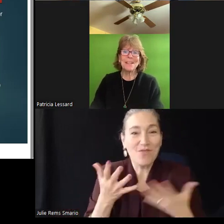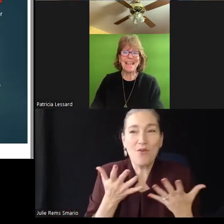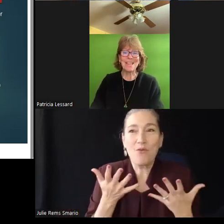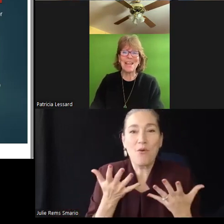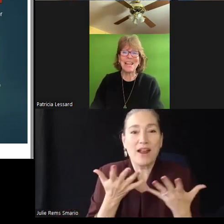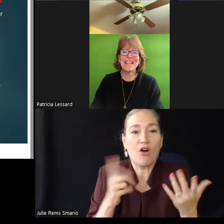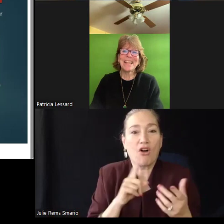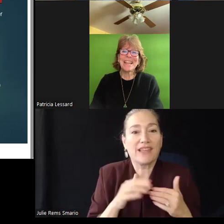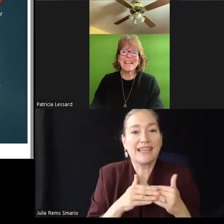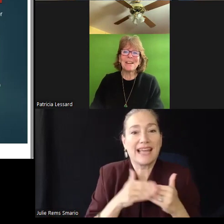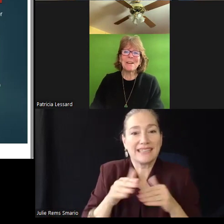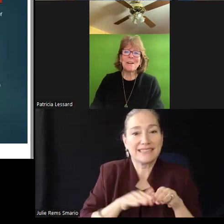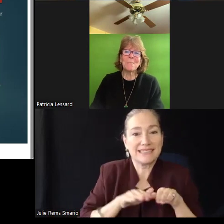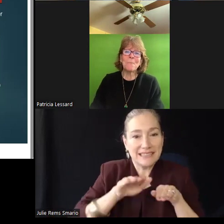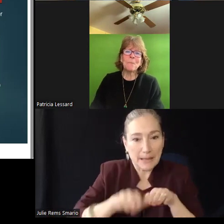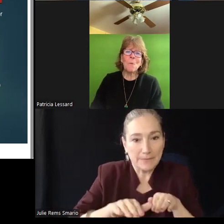Thank you.